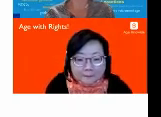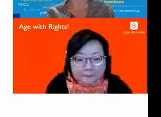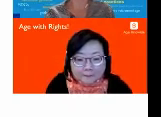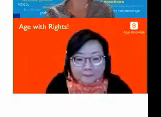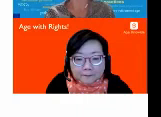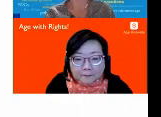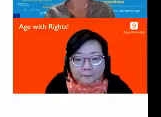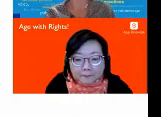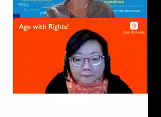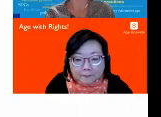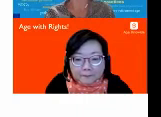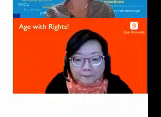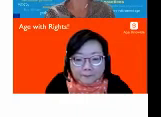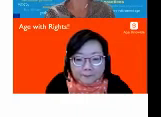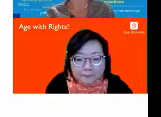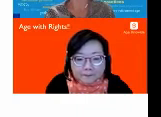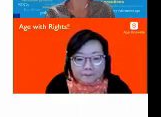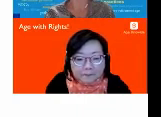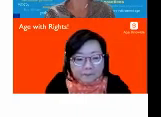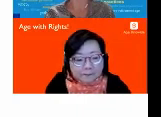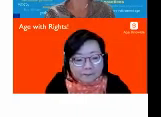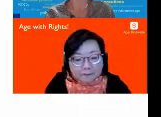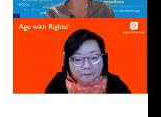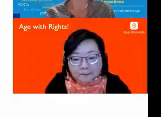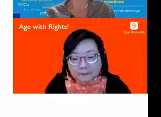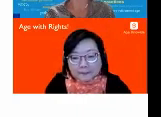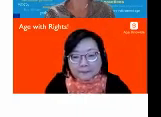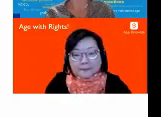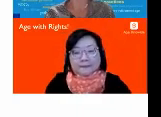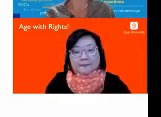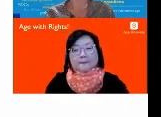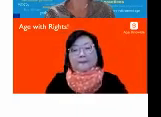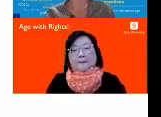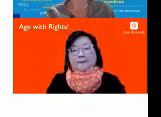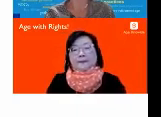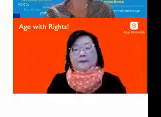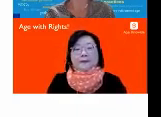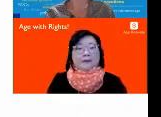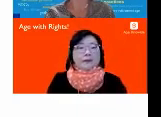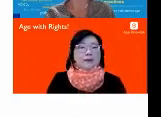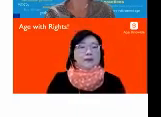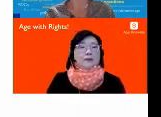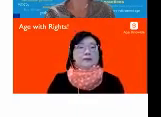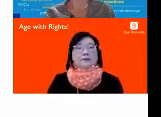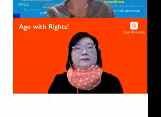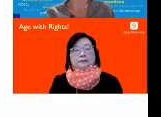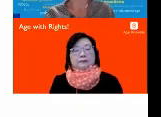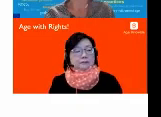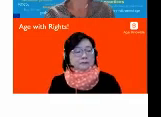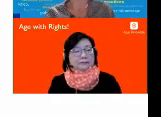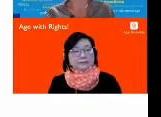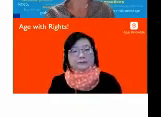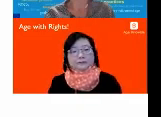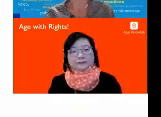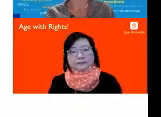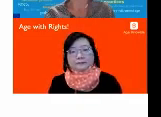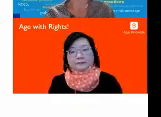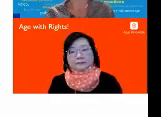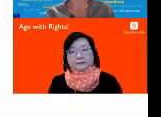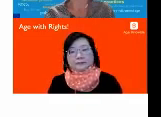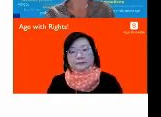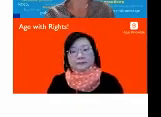and access to everyone. If anyone would like to donate to either of our organizations, you can go onto our websites, and there is a donate